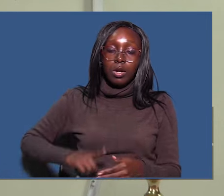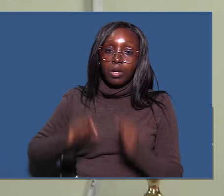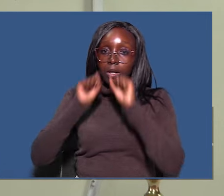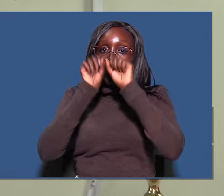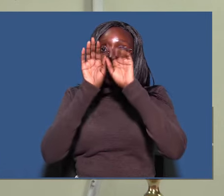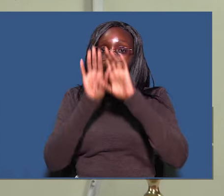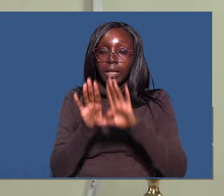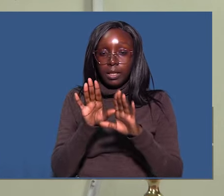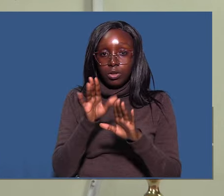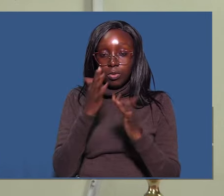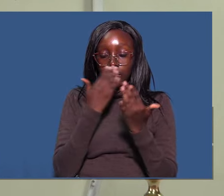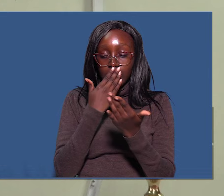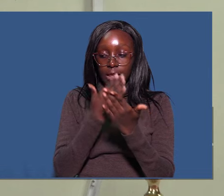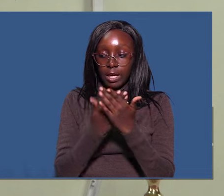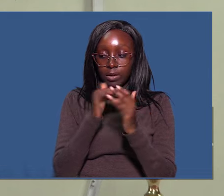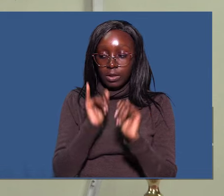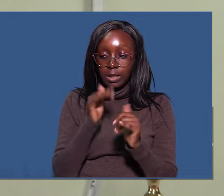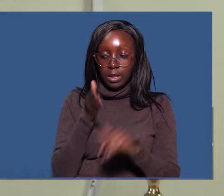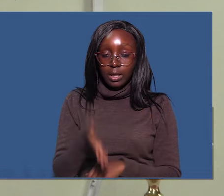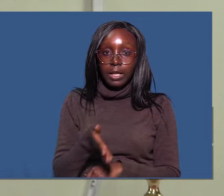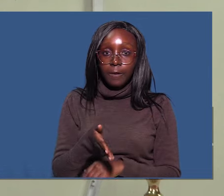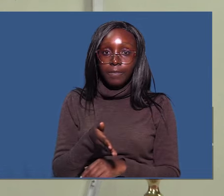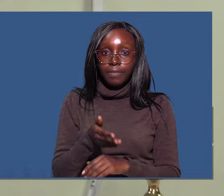for keeping here. May the Lord bless you